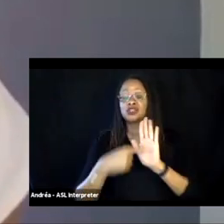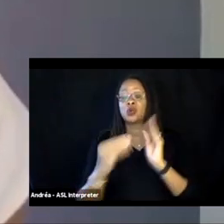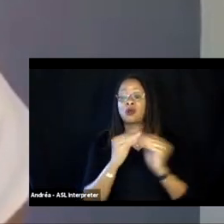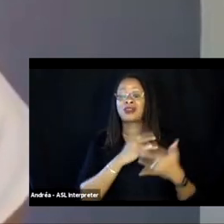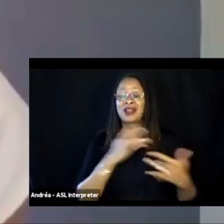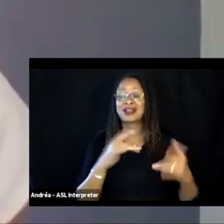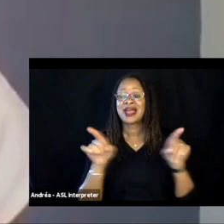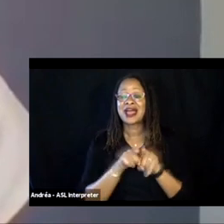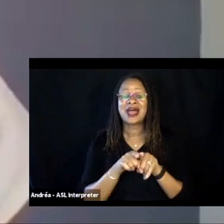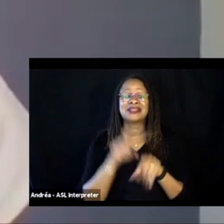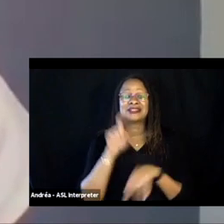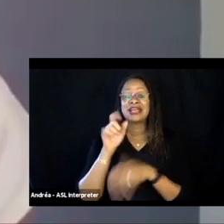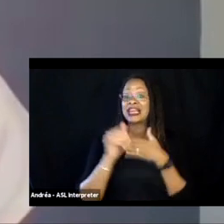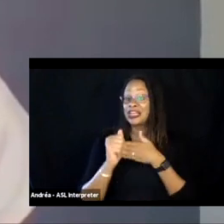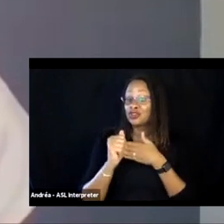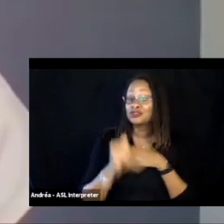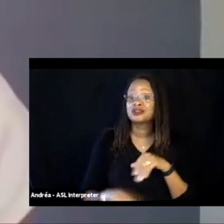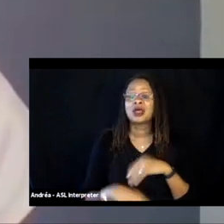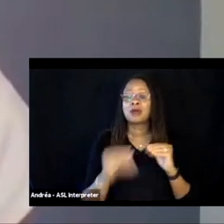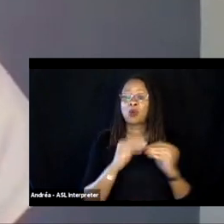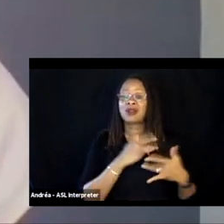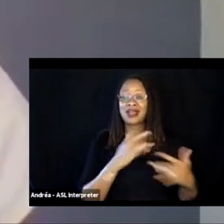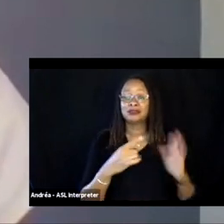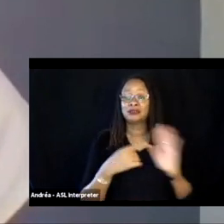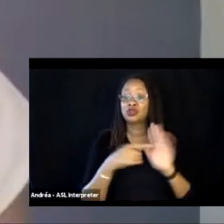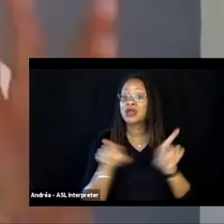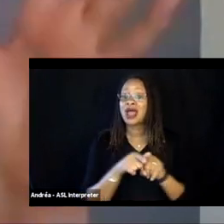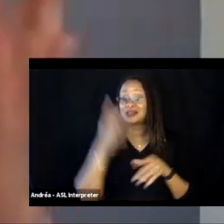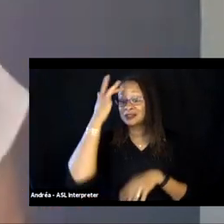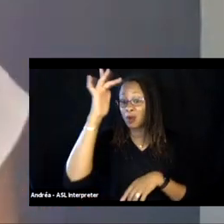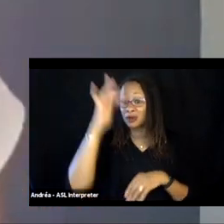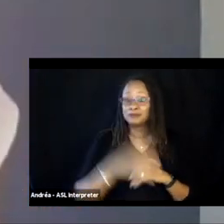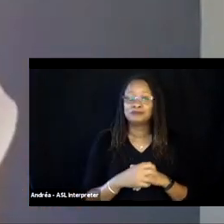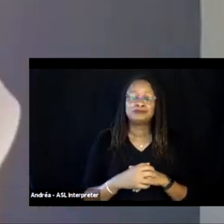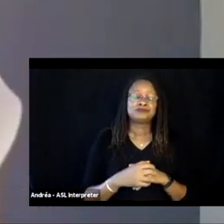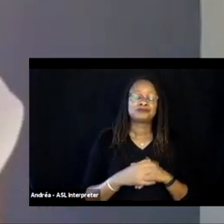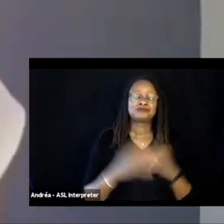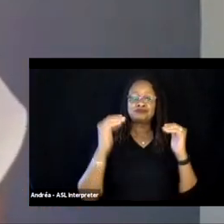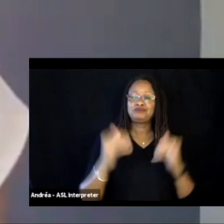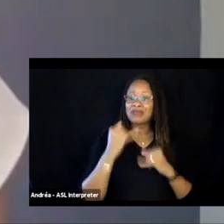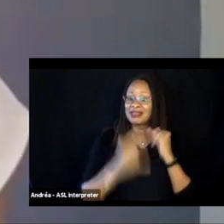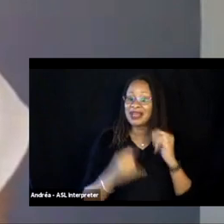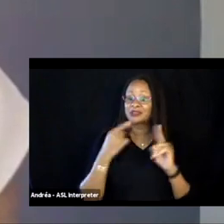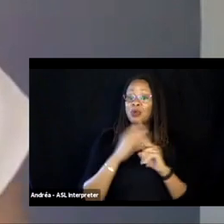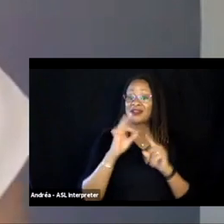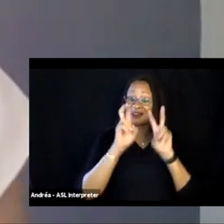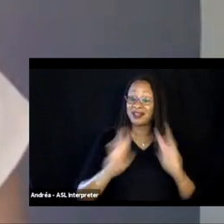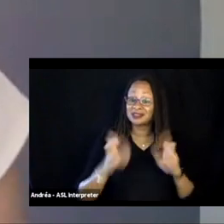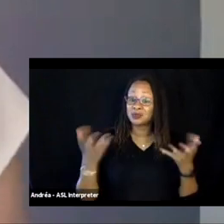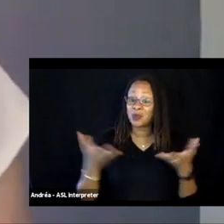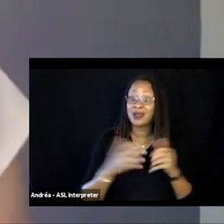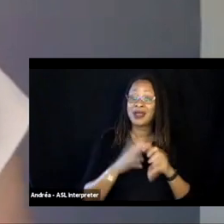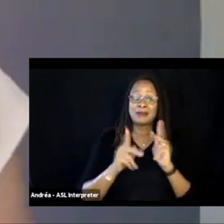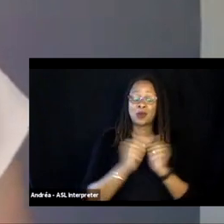shown as leaders and more likely to be shown as smart. Turning now to our last point of analysis, people